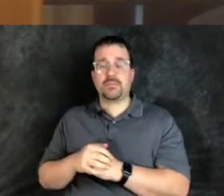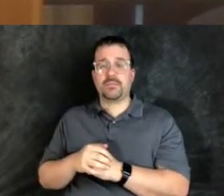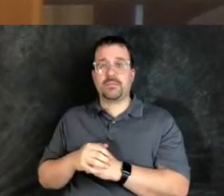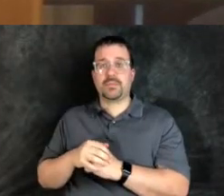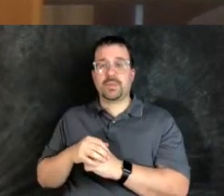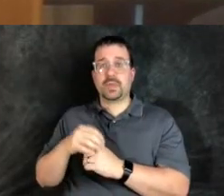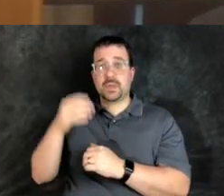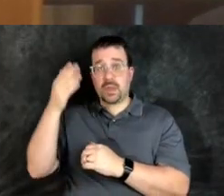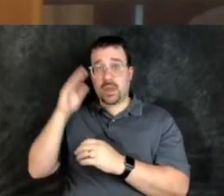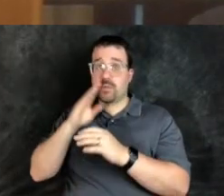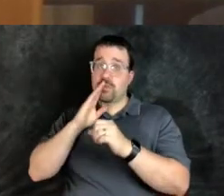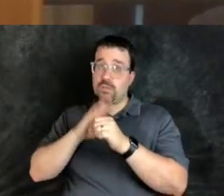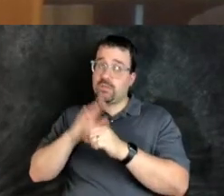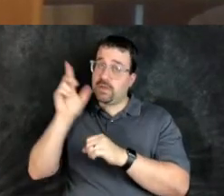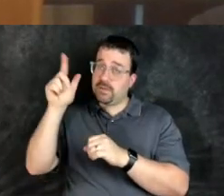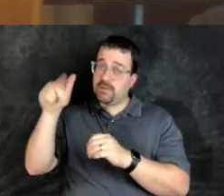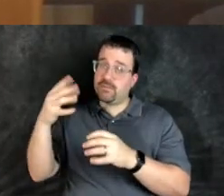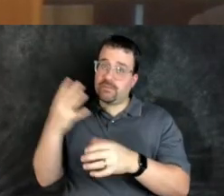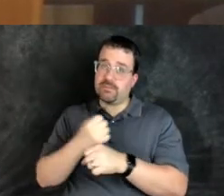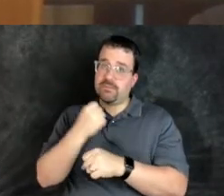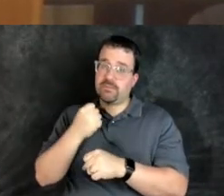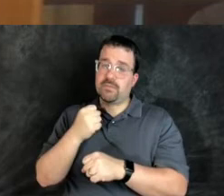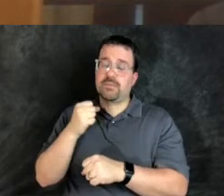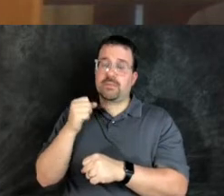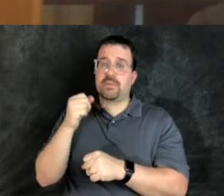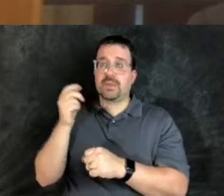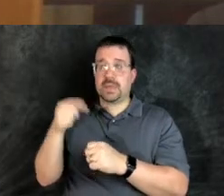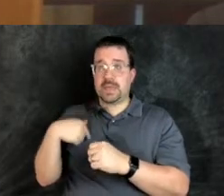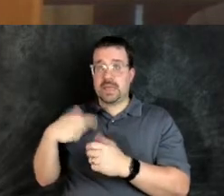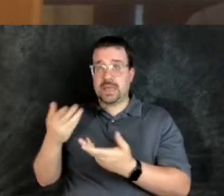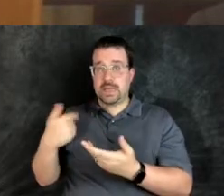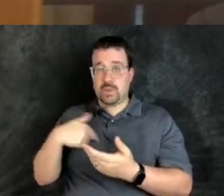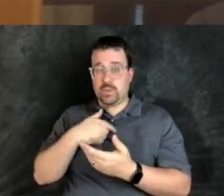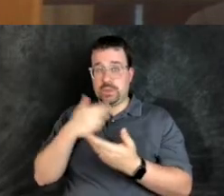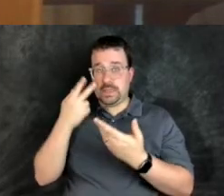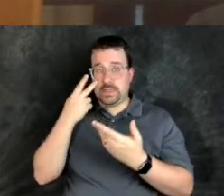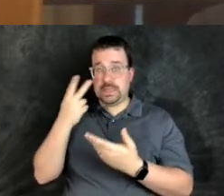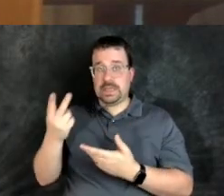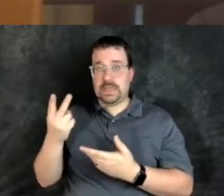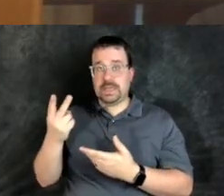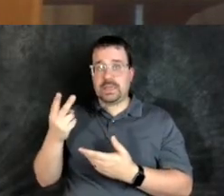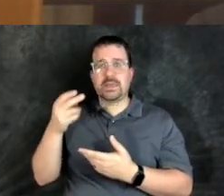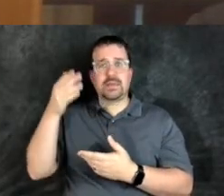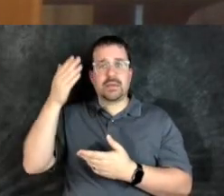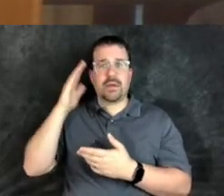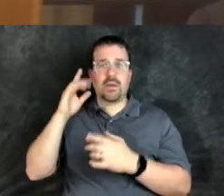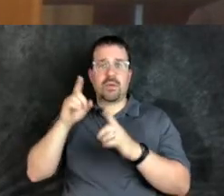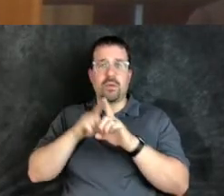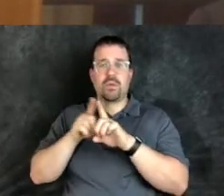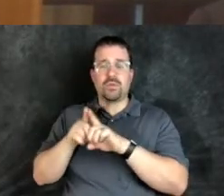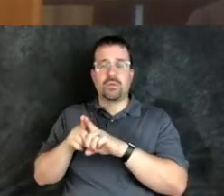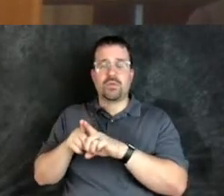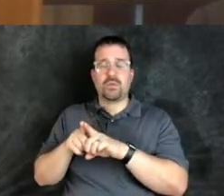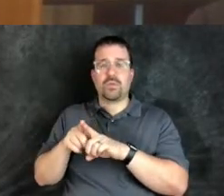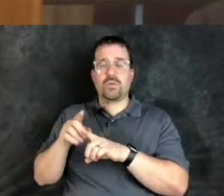eventual victory. But here we see that God also